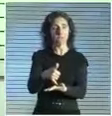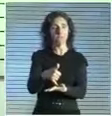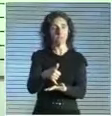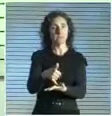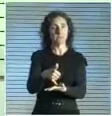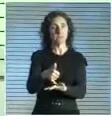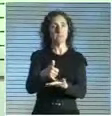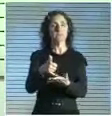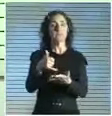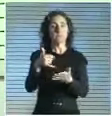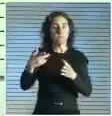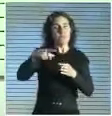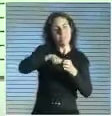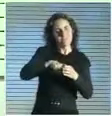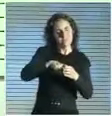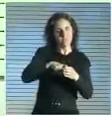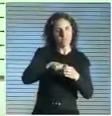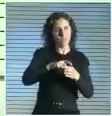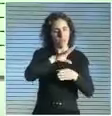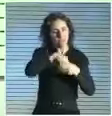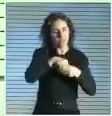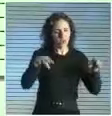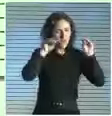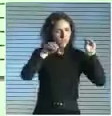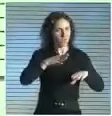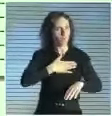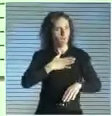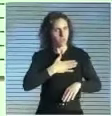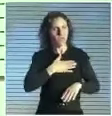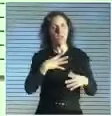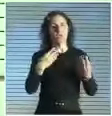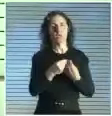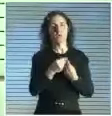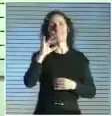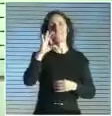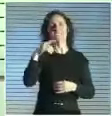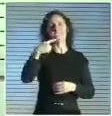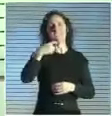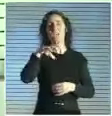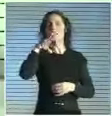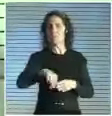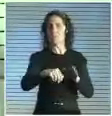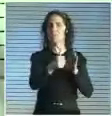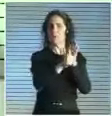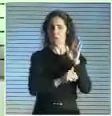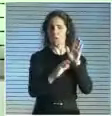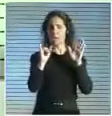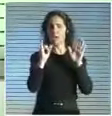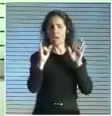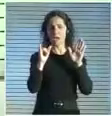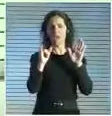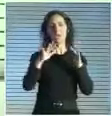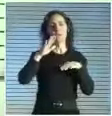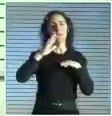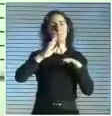SHA, we also launched a program on jobs for displaced people following the conflict in Ukraine.